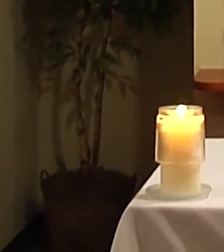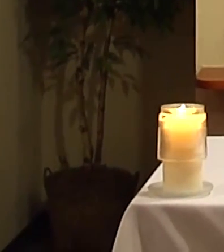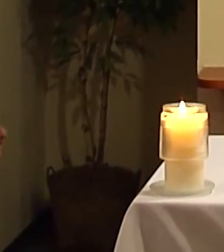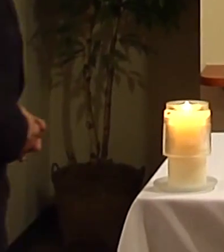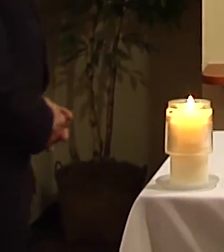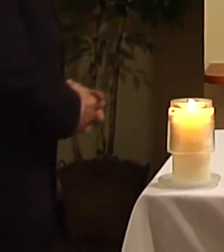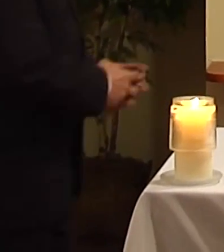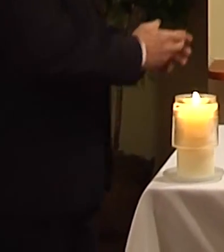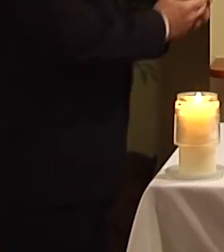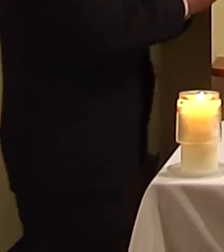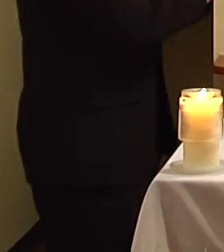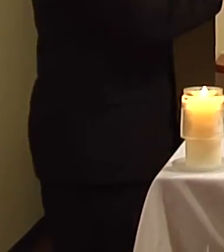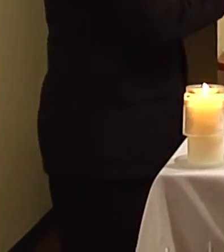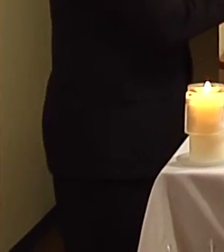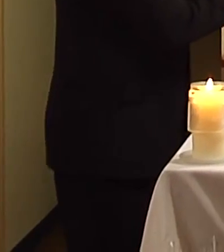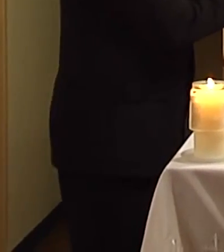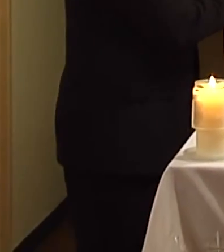peace.